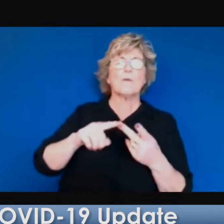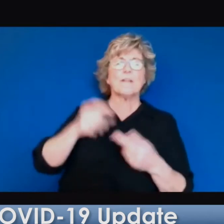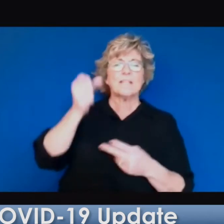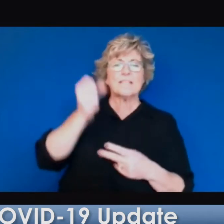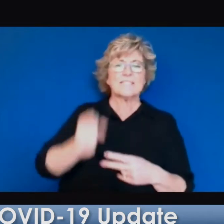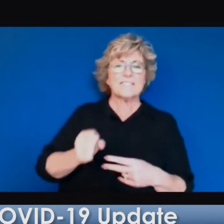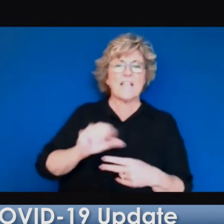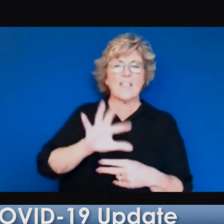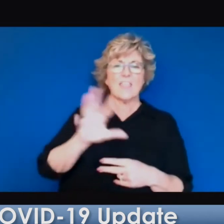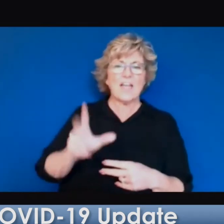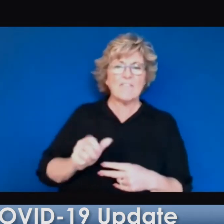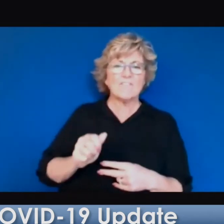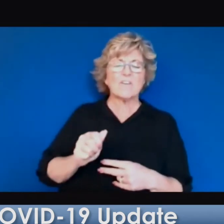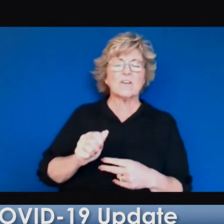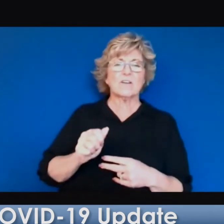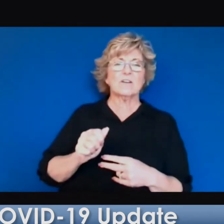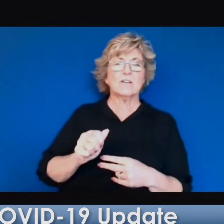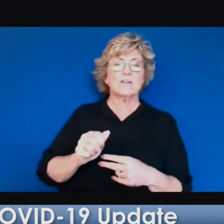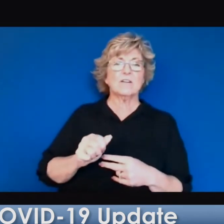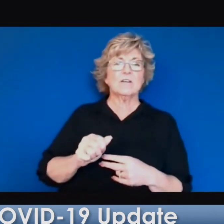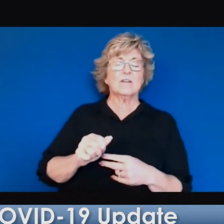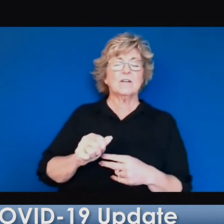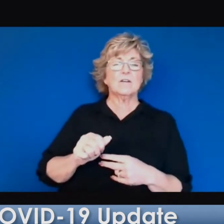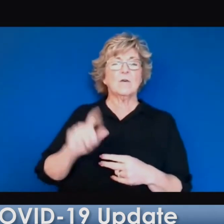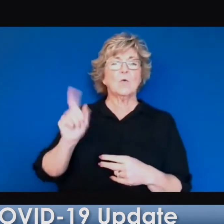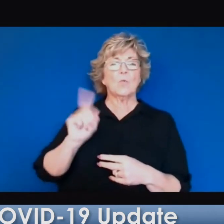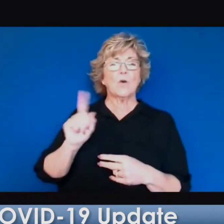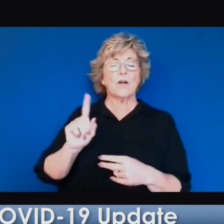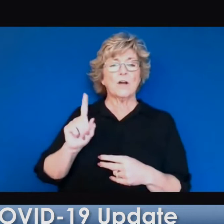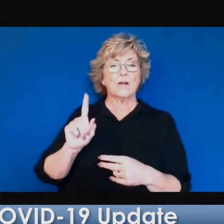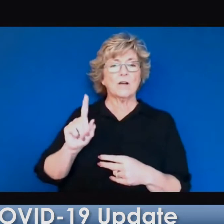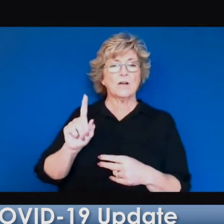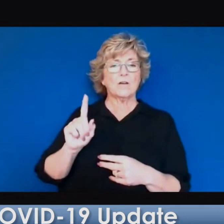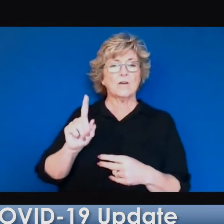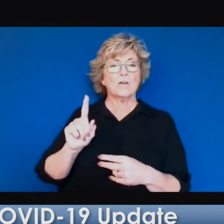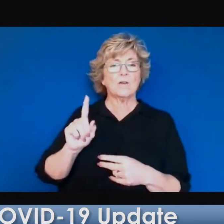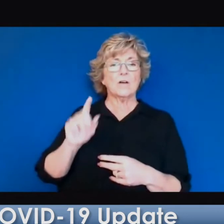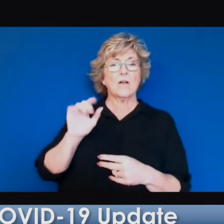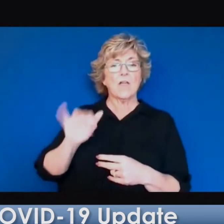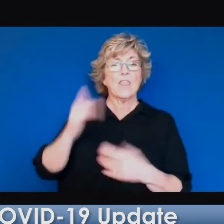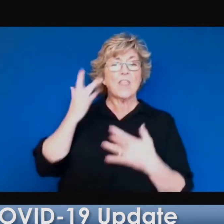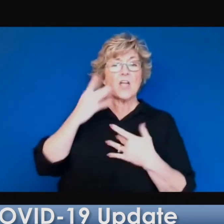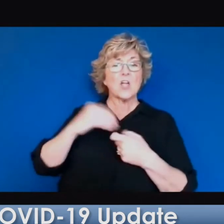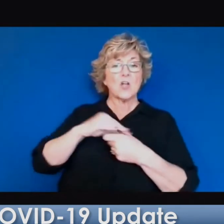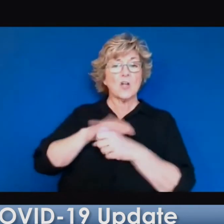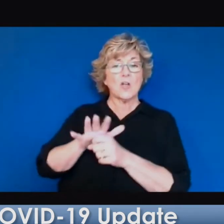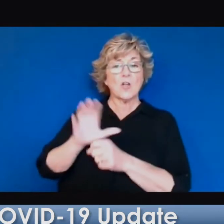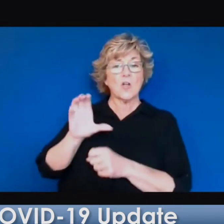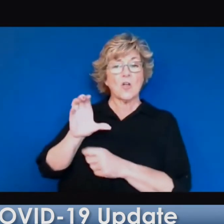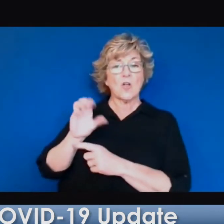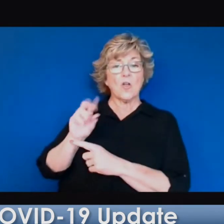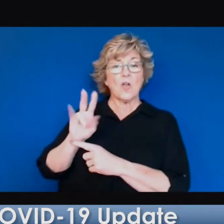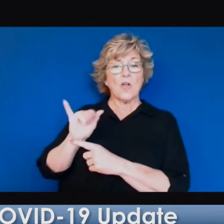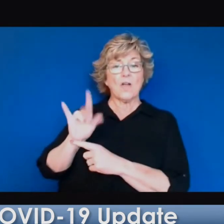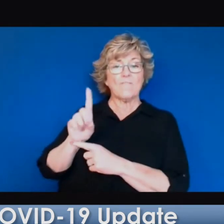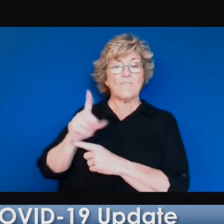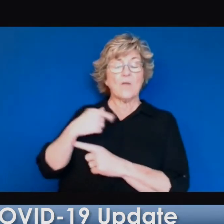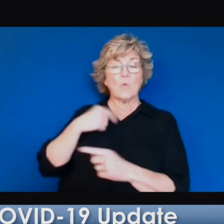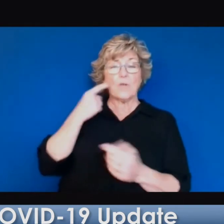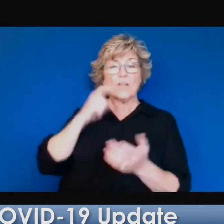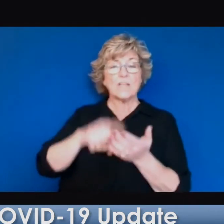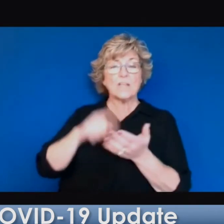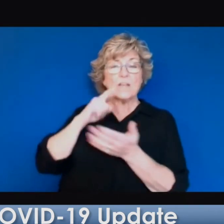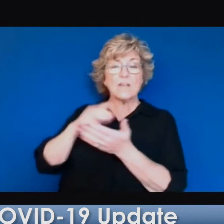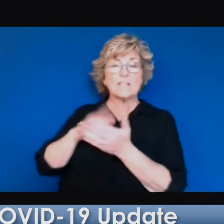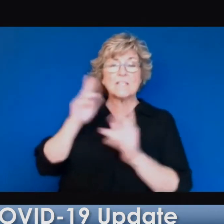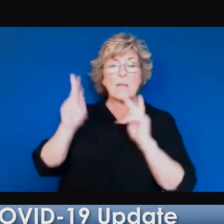a few other countries in Europe, where essentially the COVID virus that we're finding in some individuals